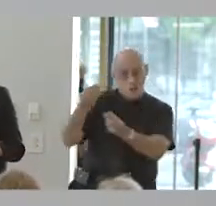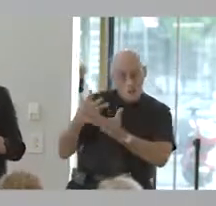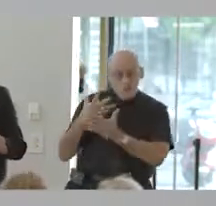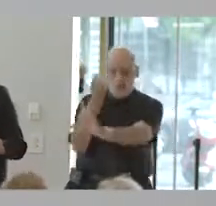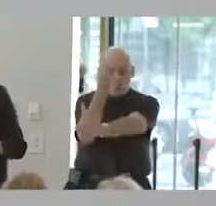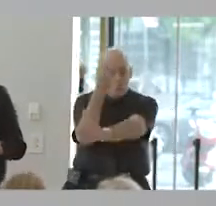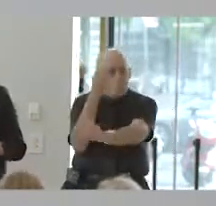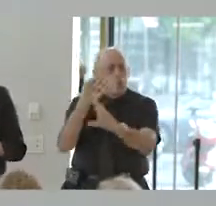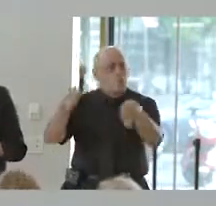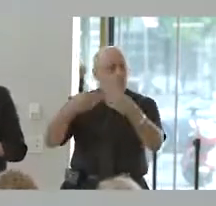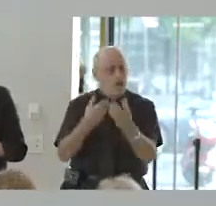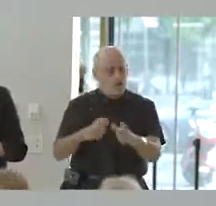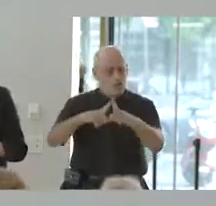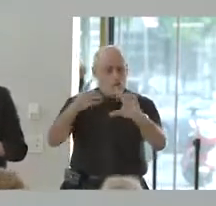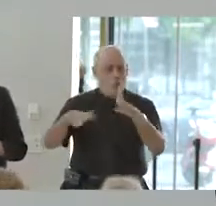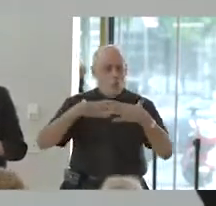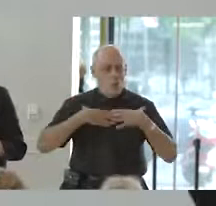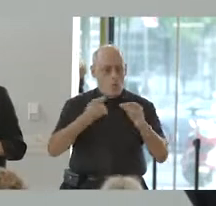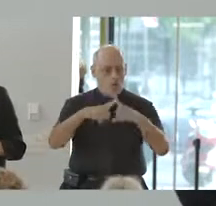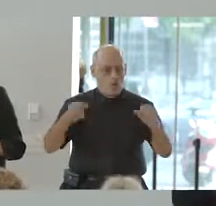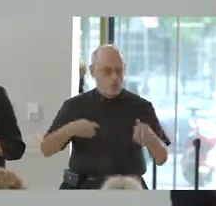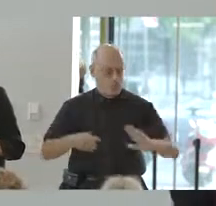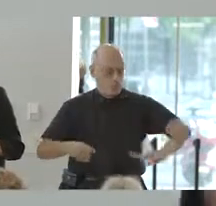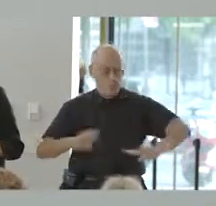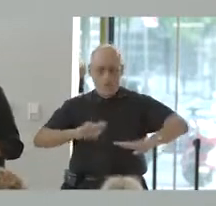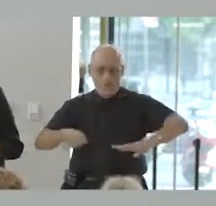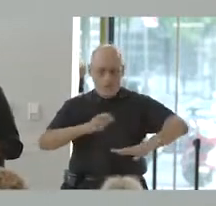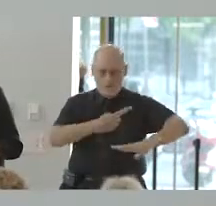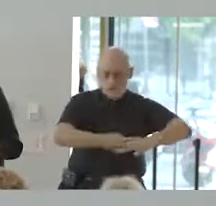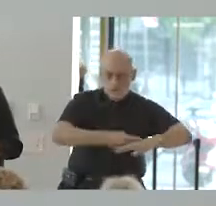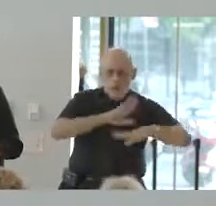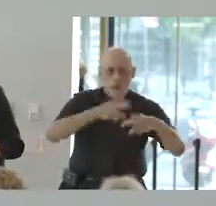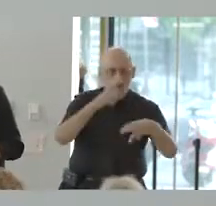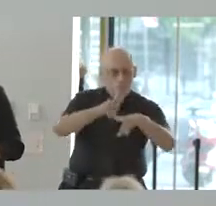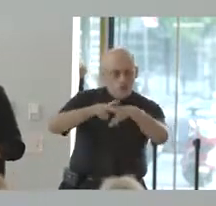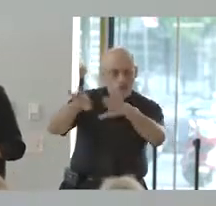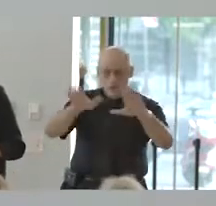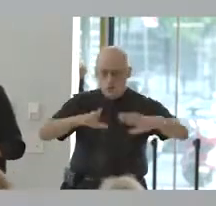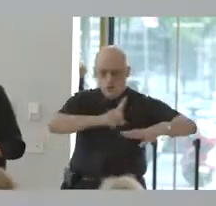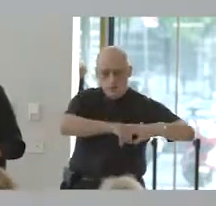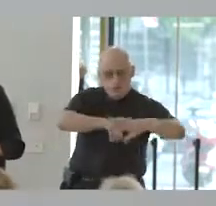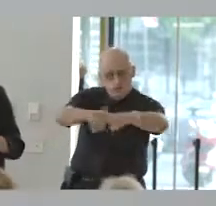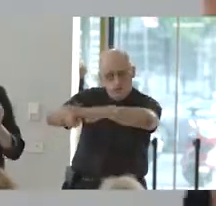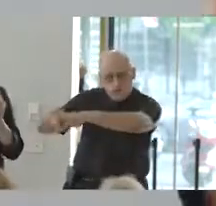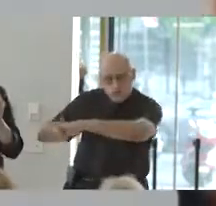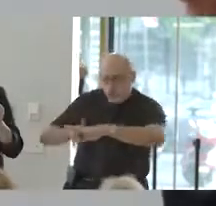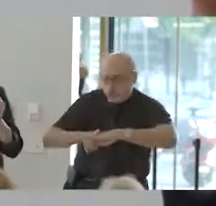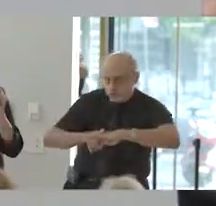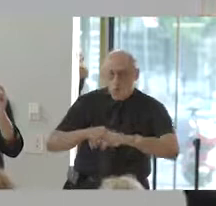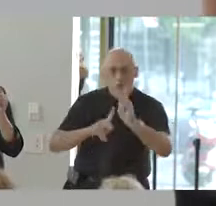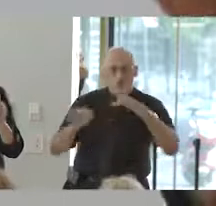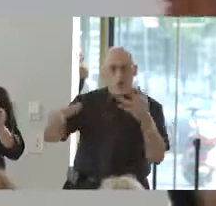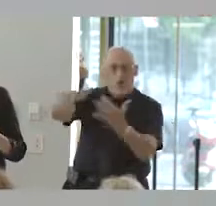make. We've given, everyone should have a card and a pen that was on their seat. We will have folks